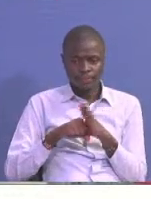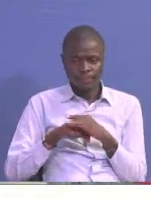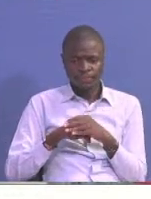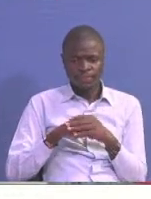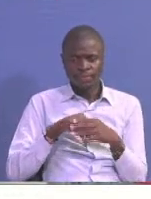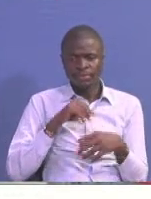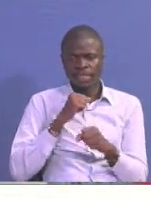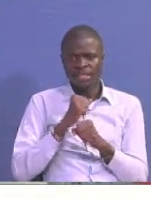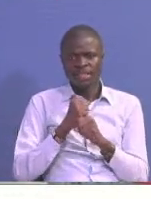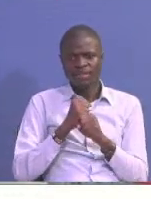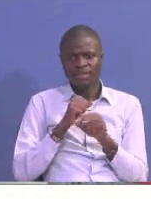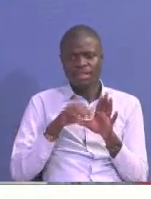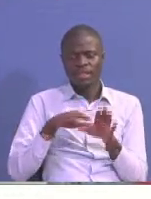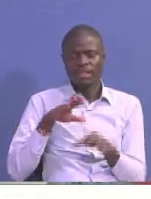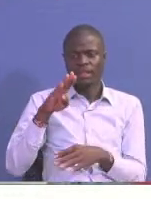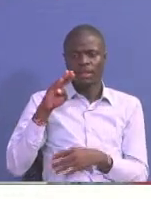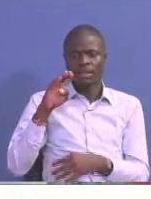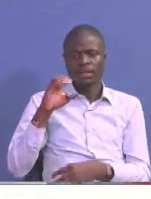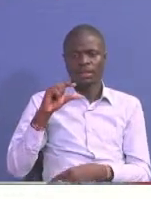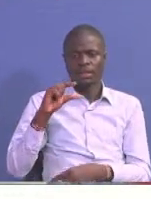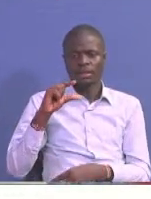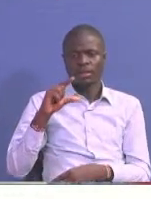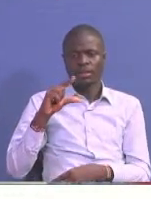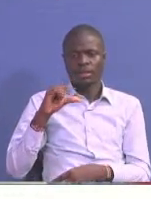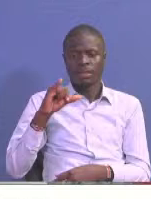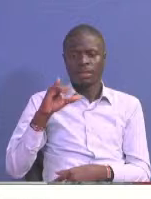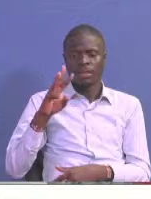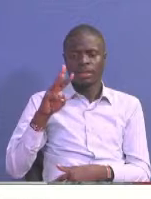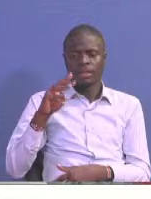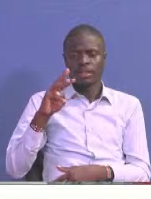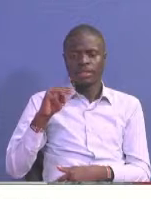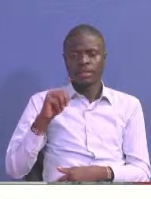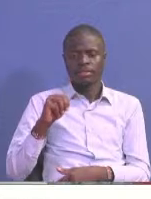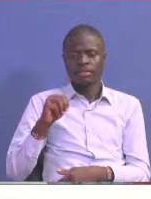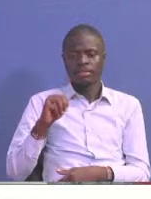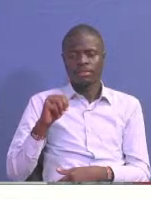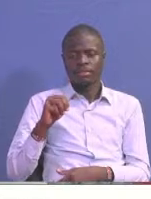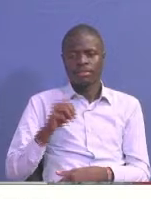served in Belgium about